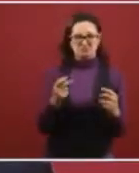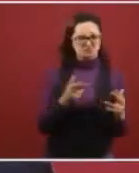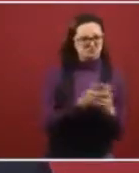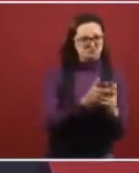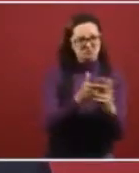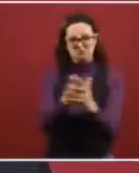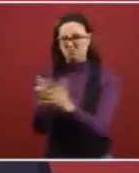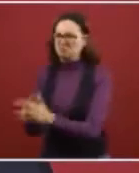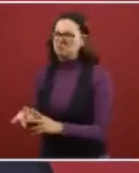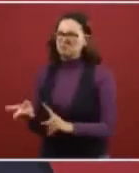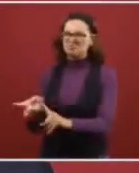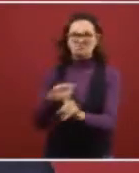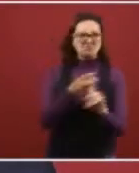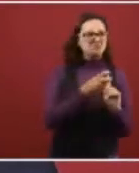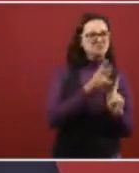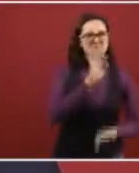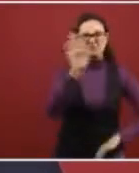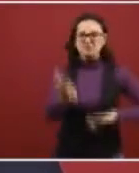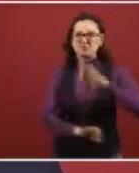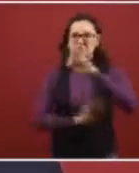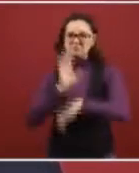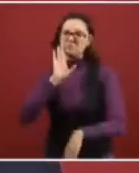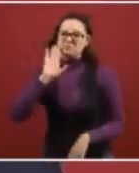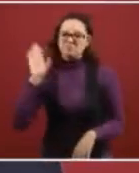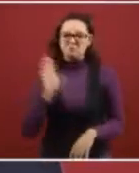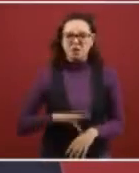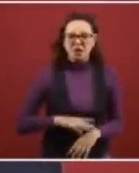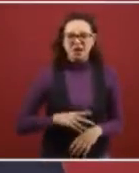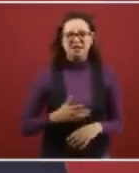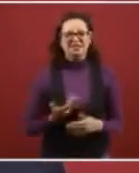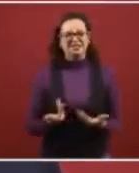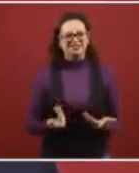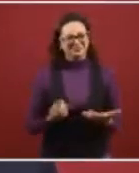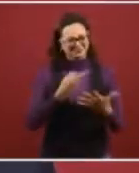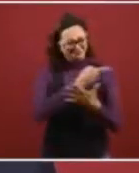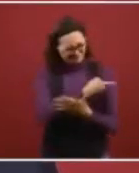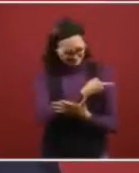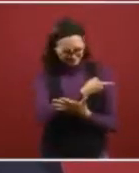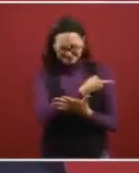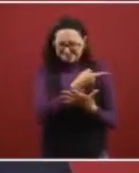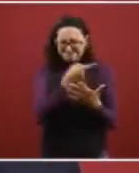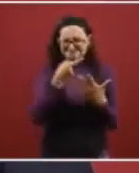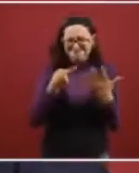el doing maltrato, homicides, bad o sea, treatment, toda kidnapping,